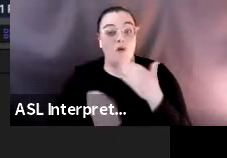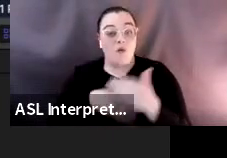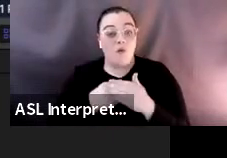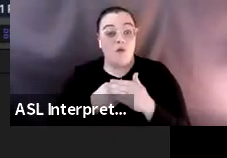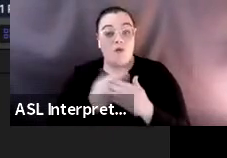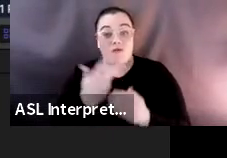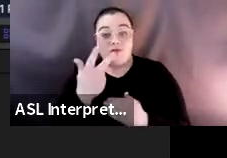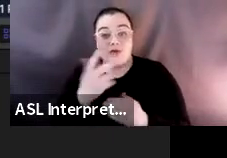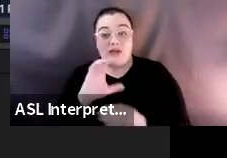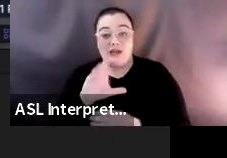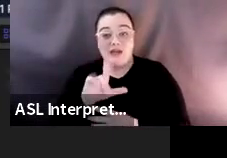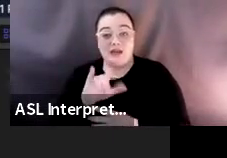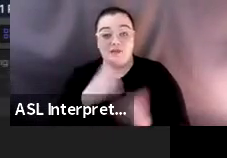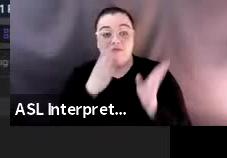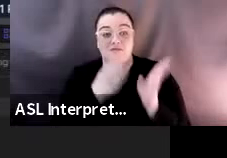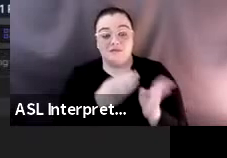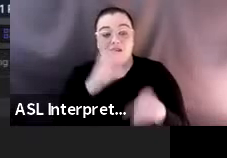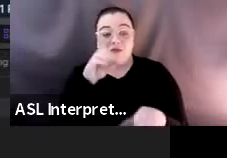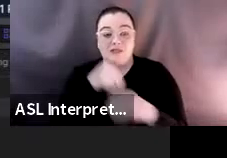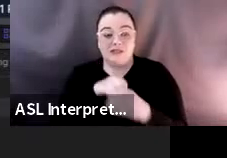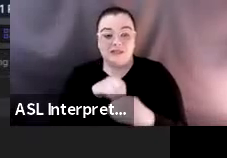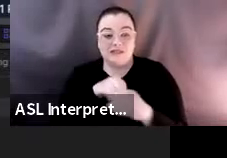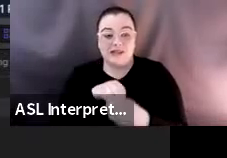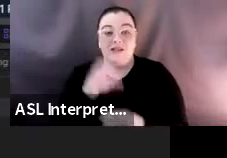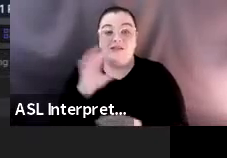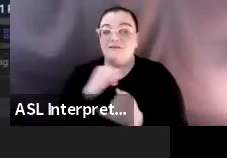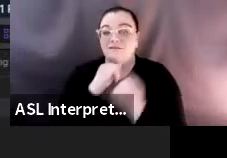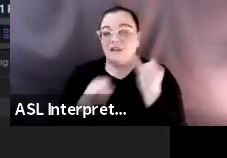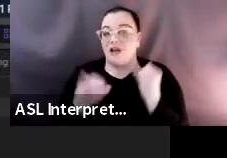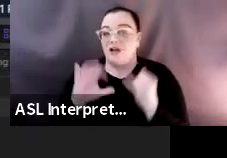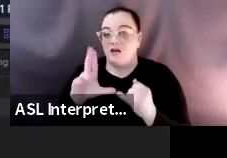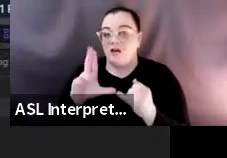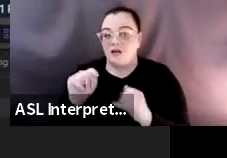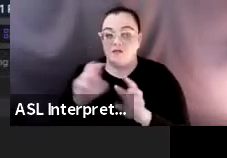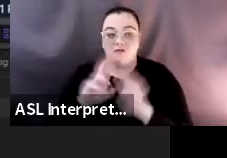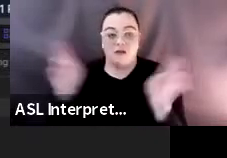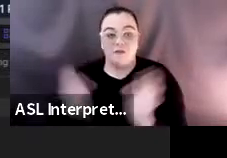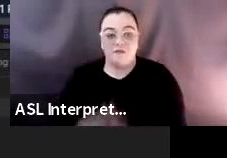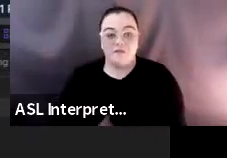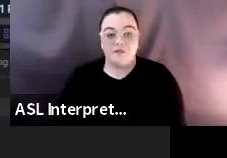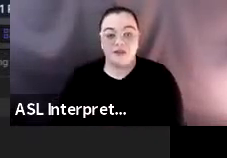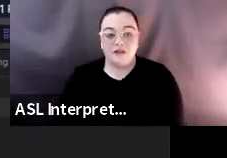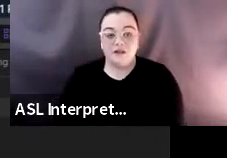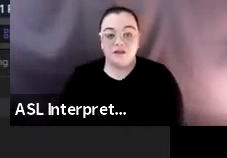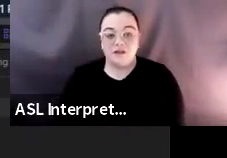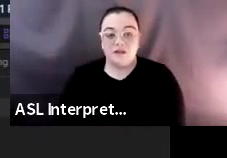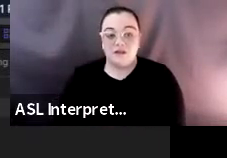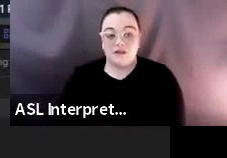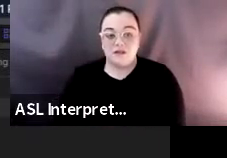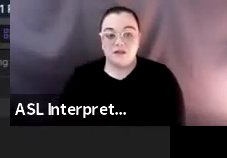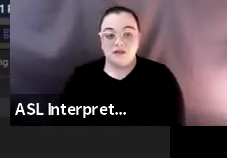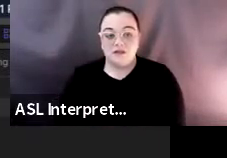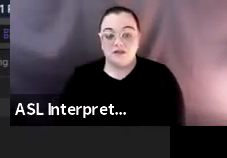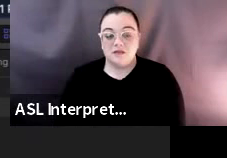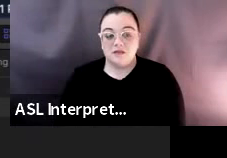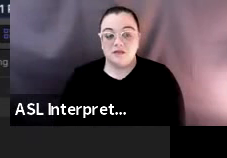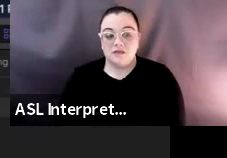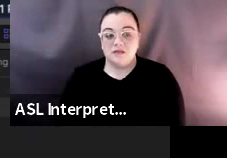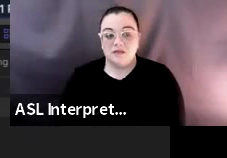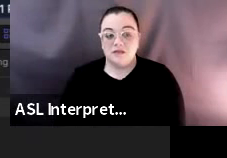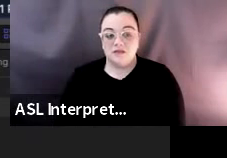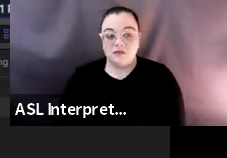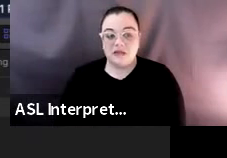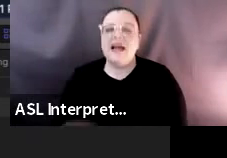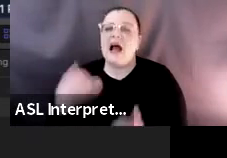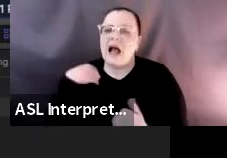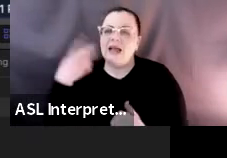into Final Cut, and we're ready to start actually doing some editing. So now, as I just sort of move my cursor through, you can see